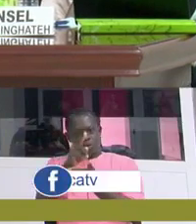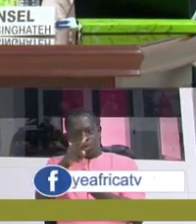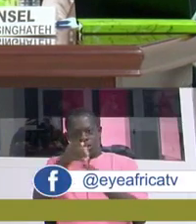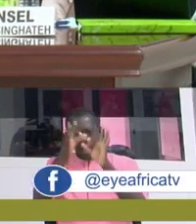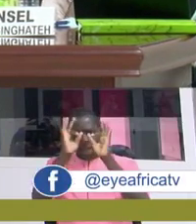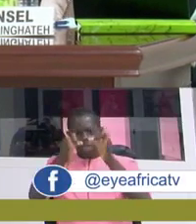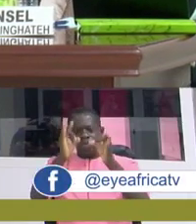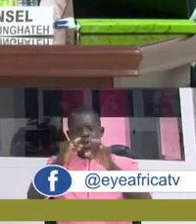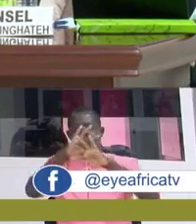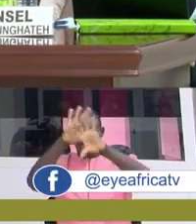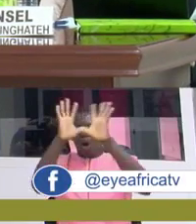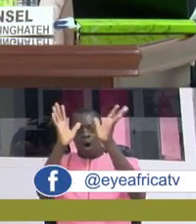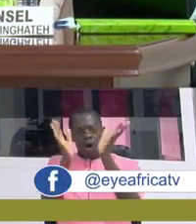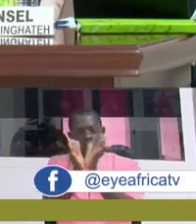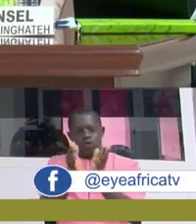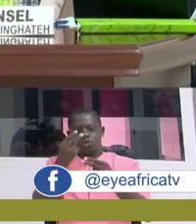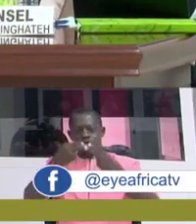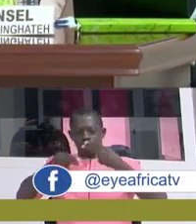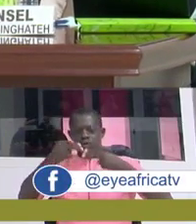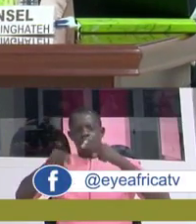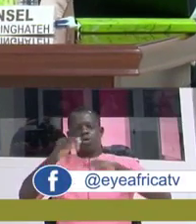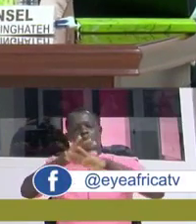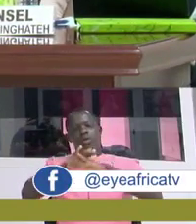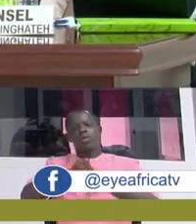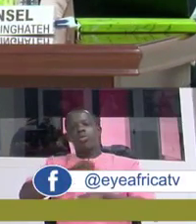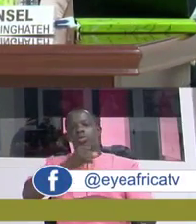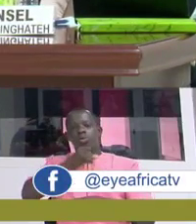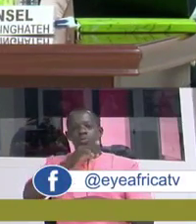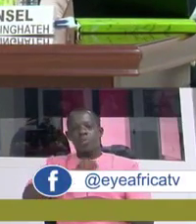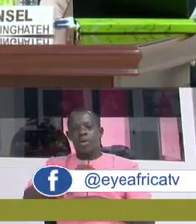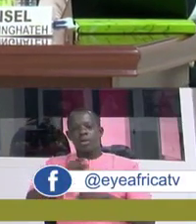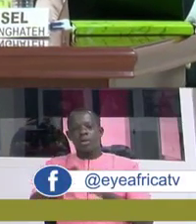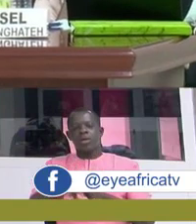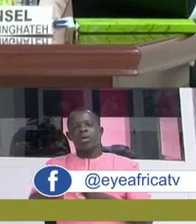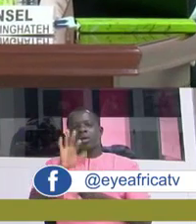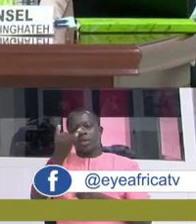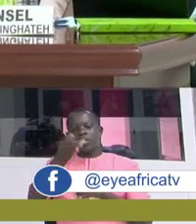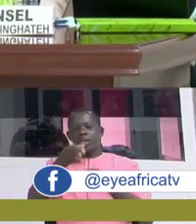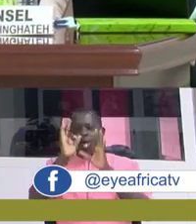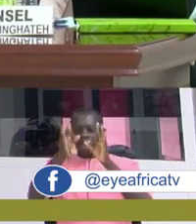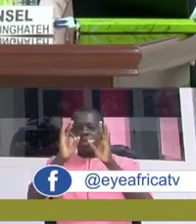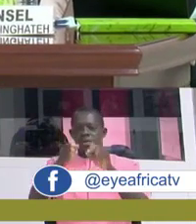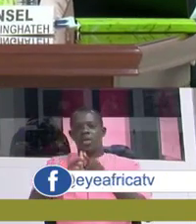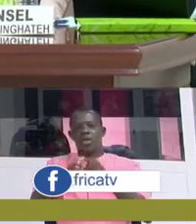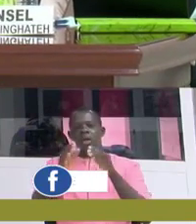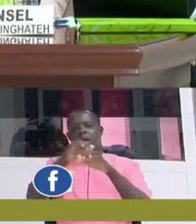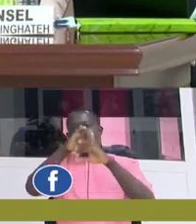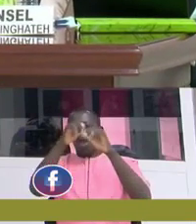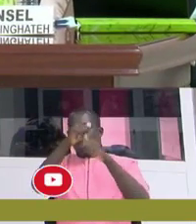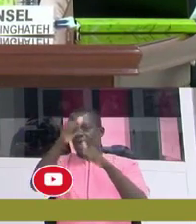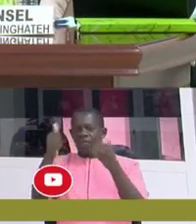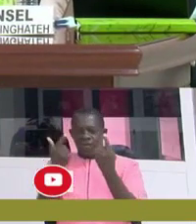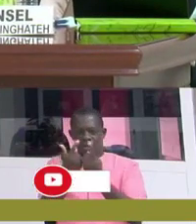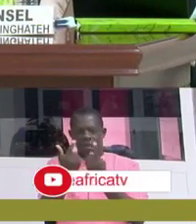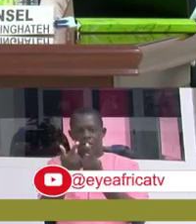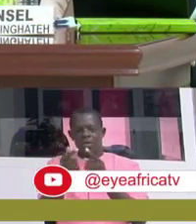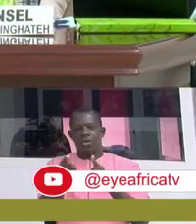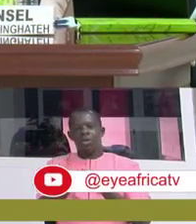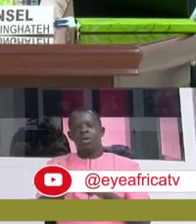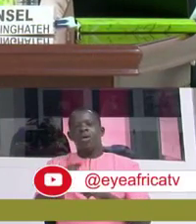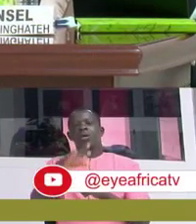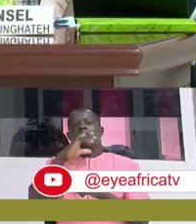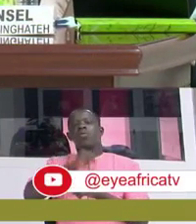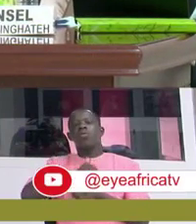I told him the whole story. And what did he